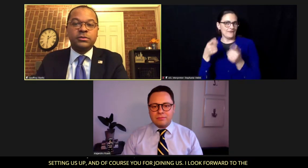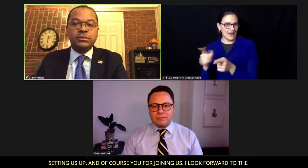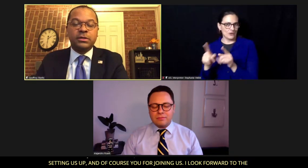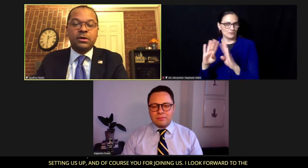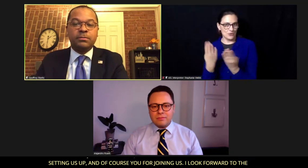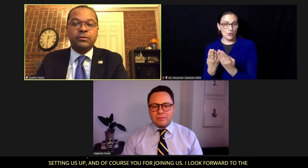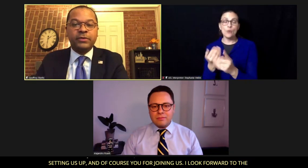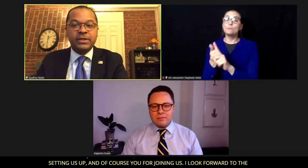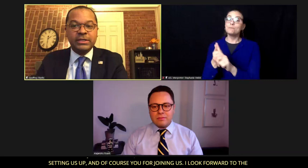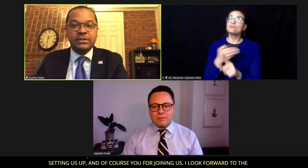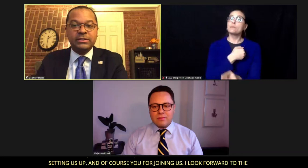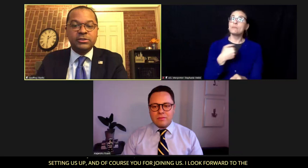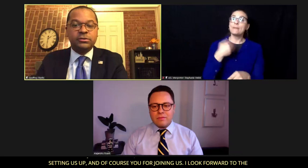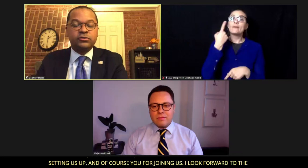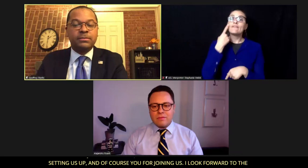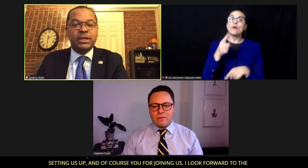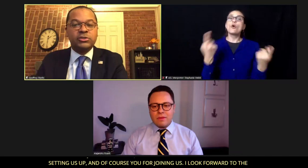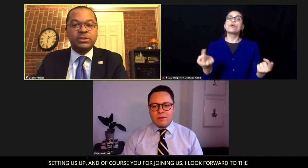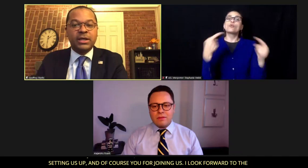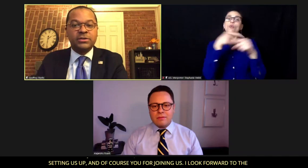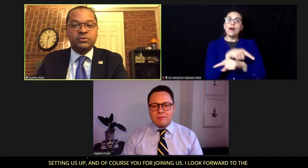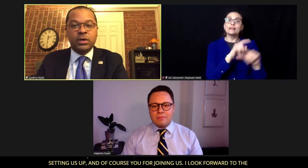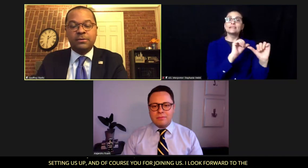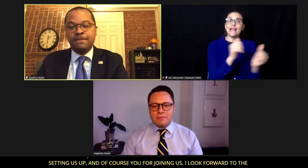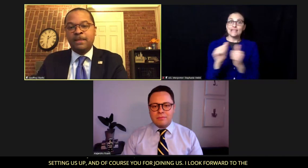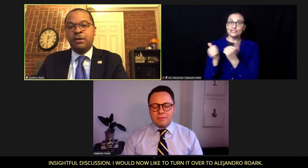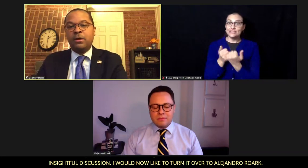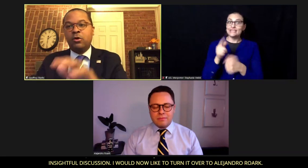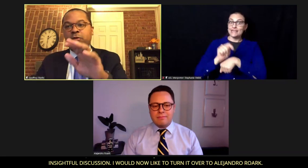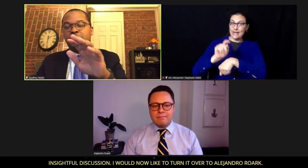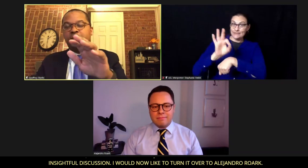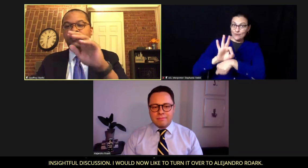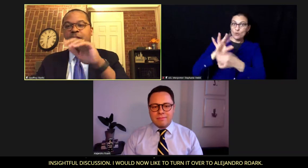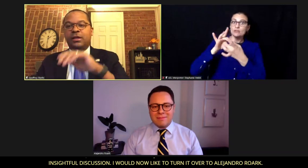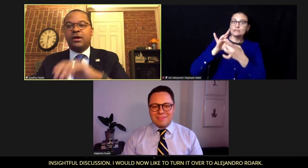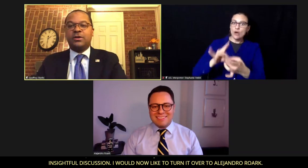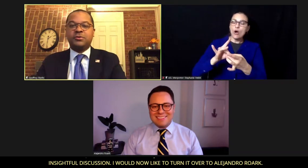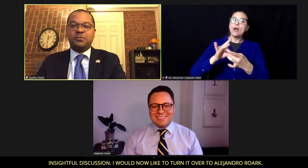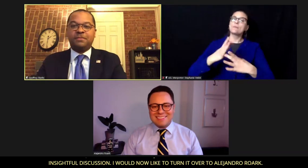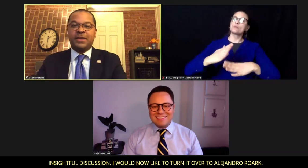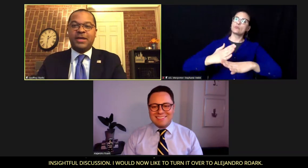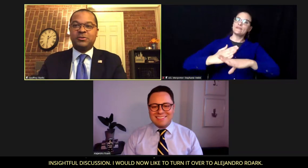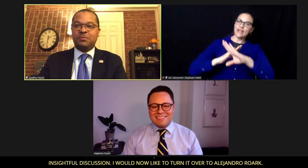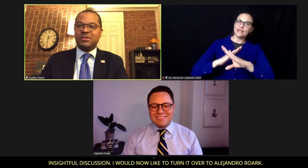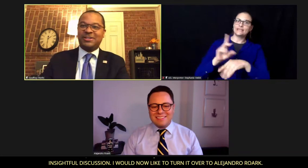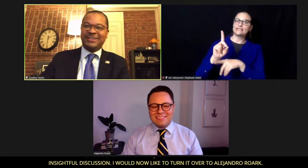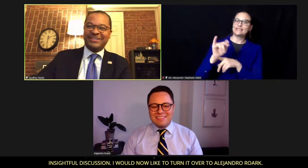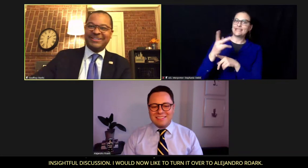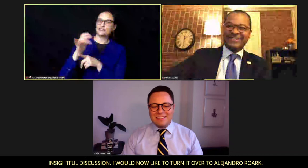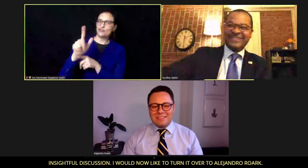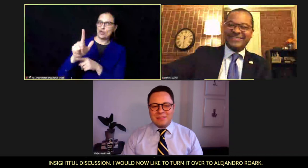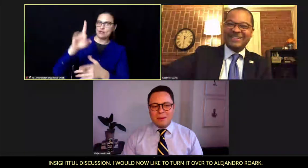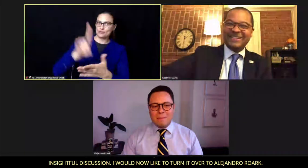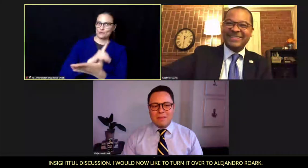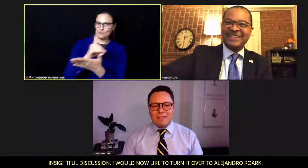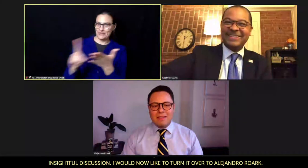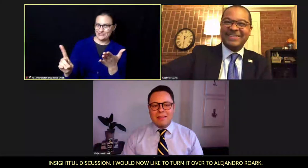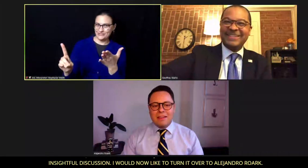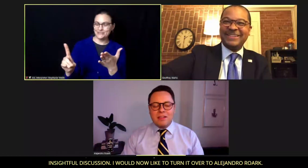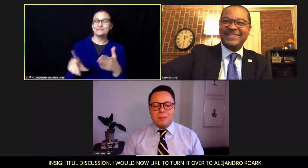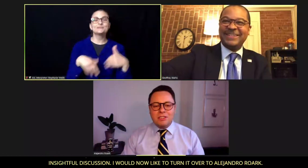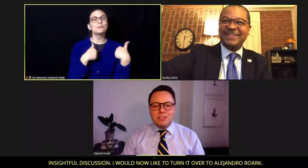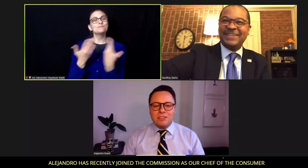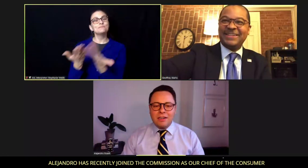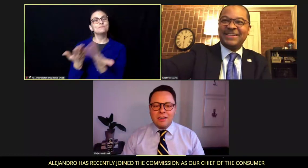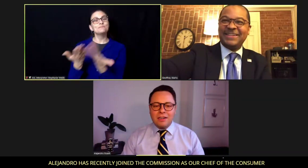task force on preventing digital discrimination as well. Over to you, Alejandro. Thank you so much.